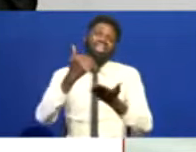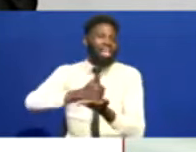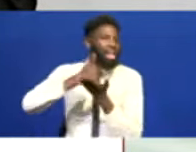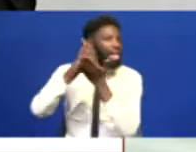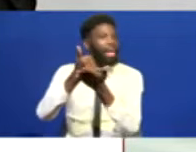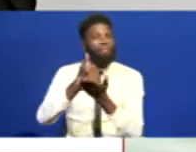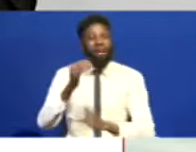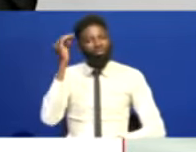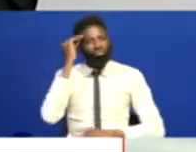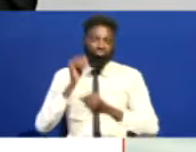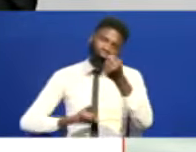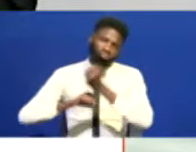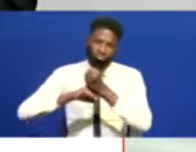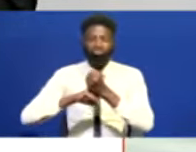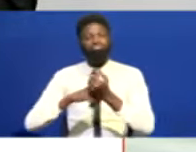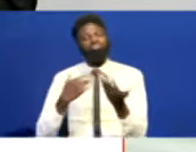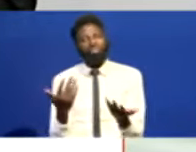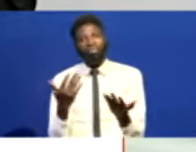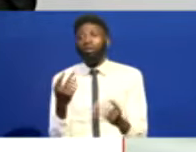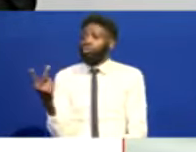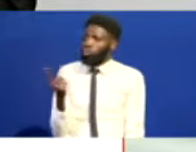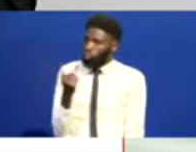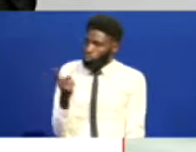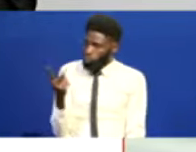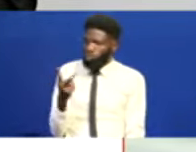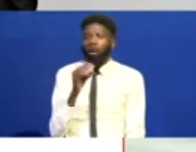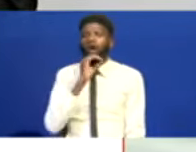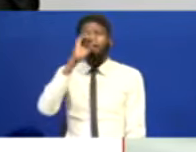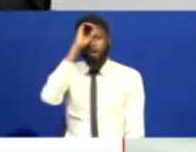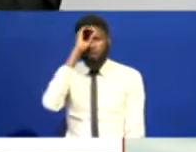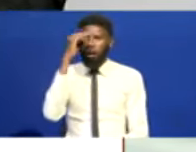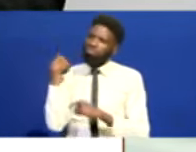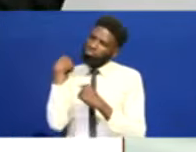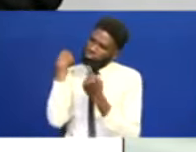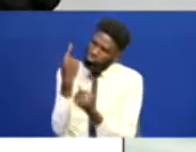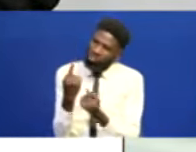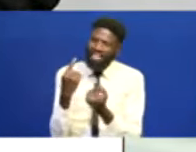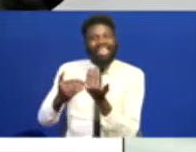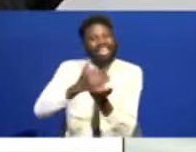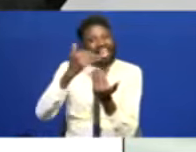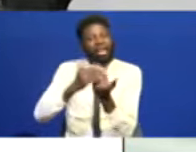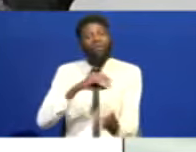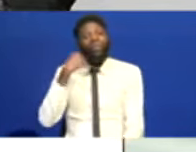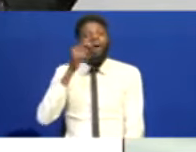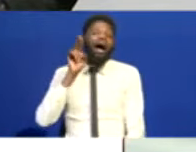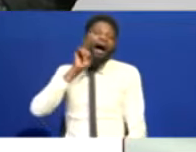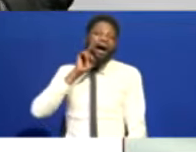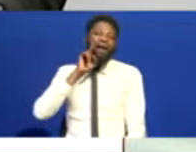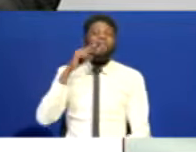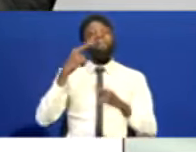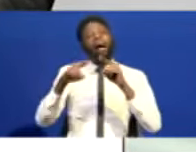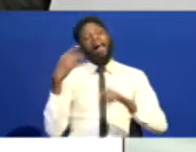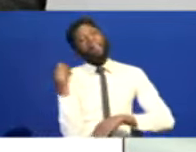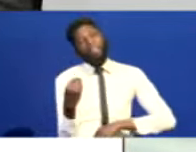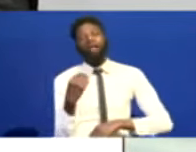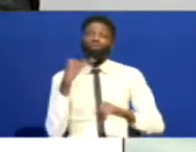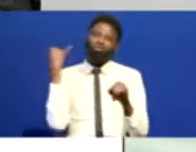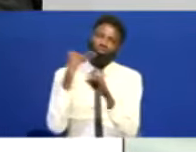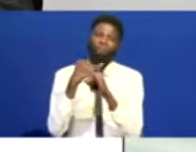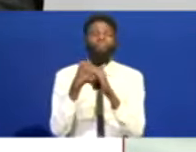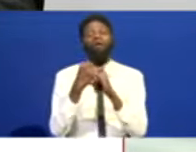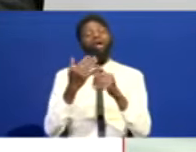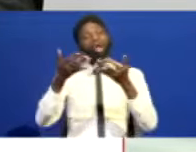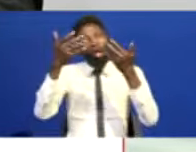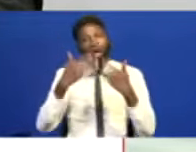their education. The two who were orphaned have been living under the care of their uncle, who recently lost his means of